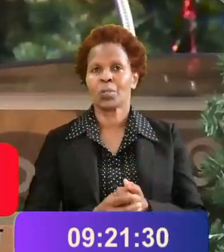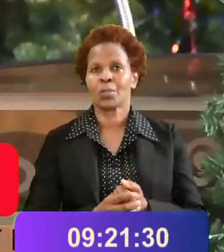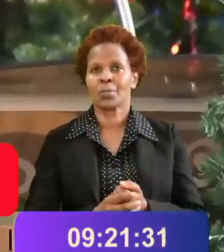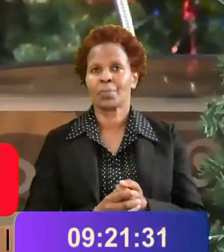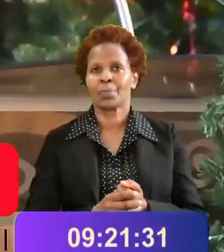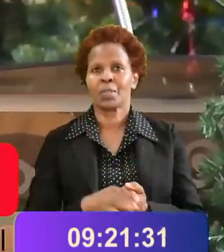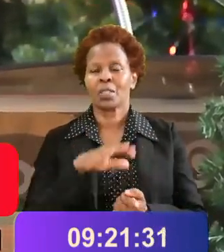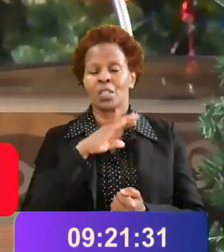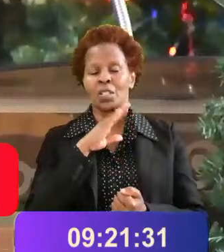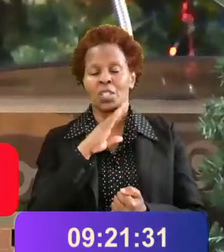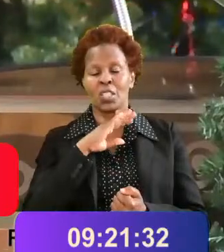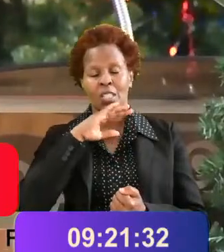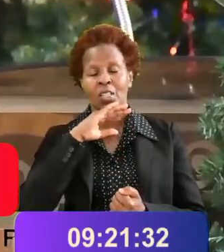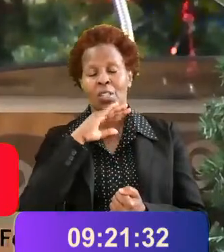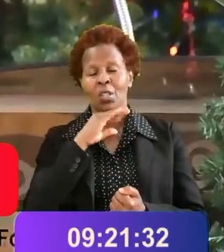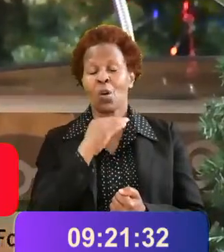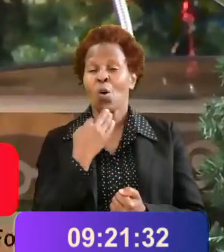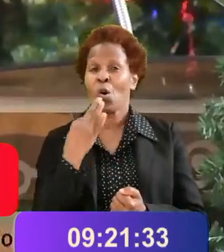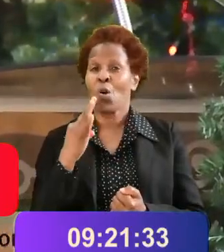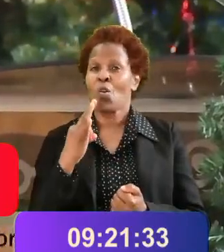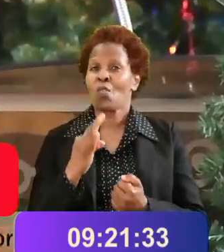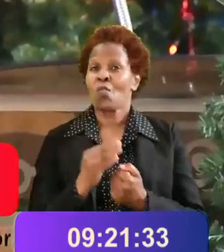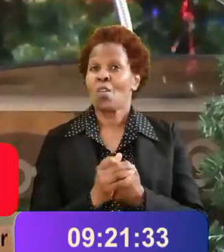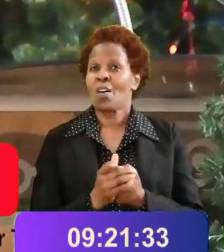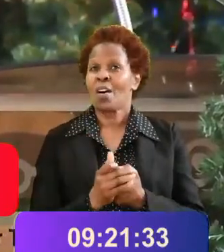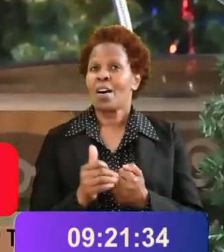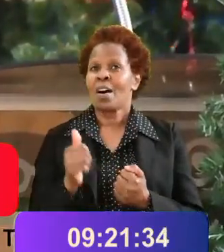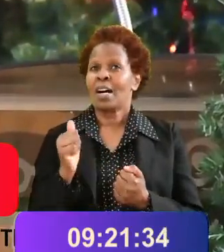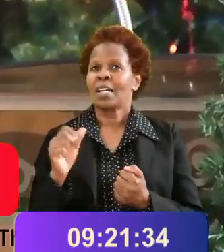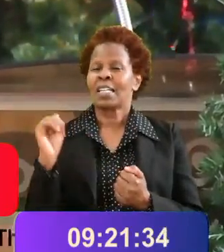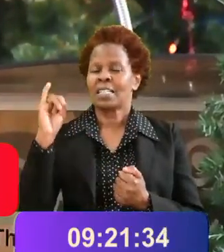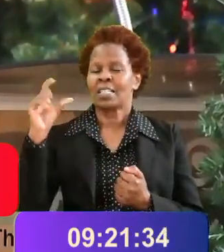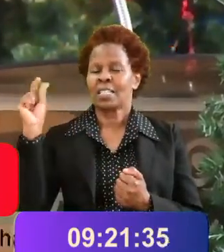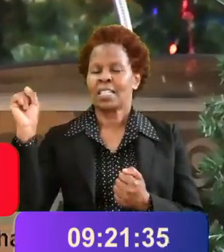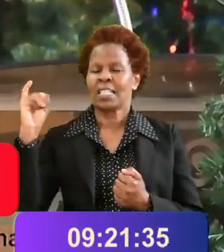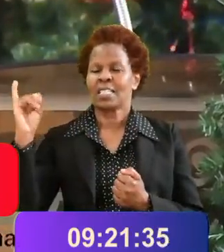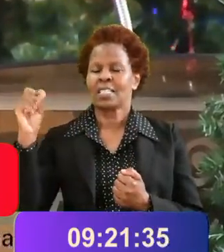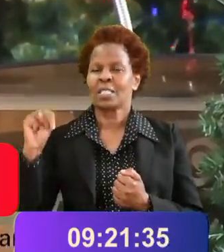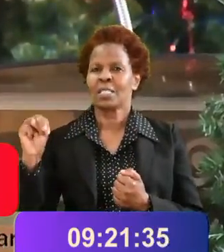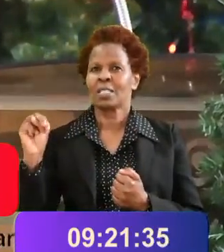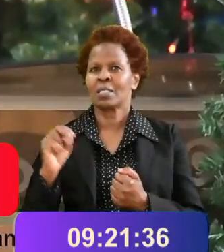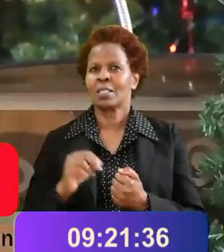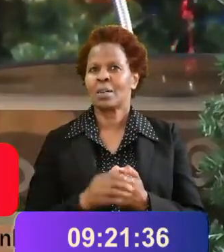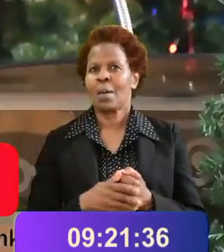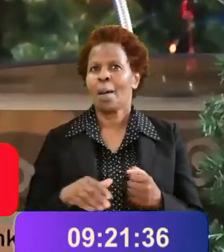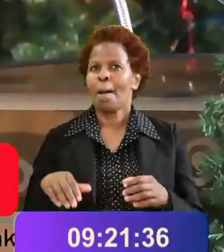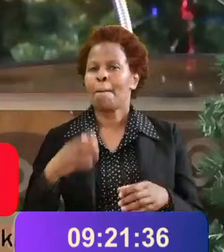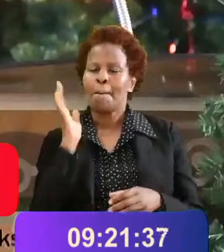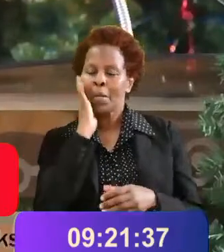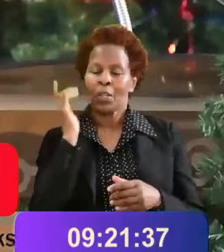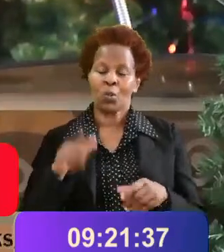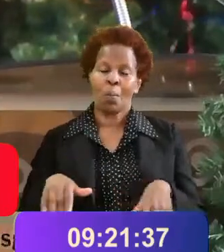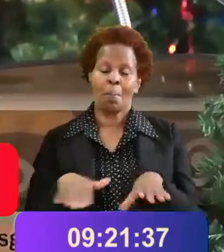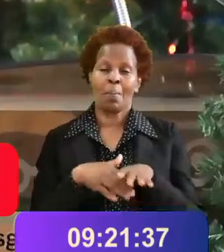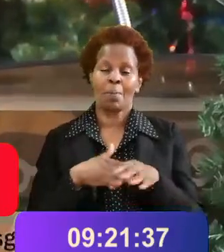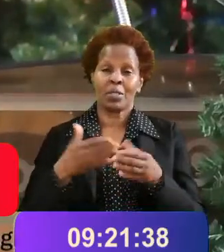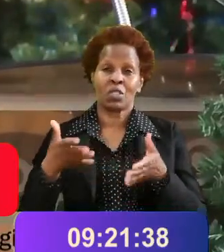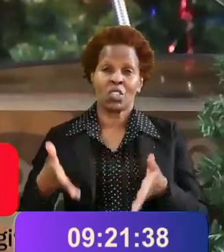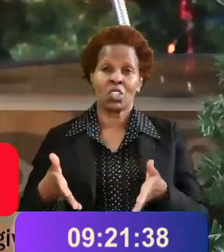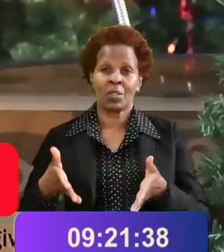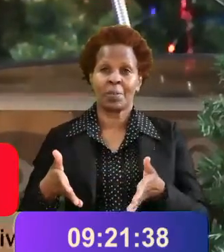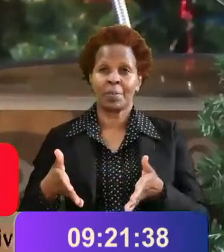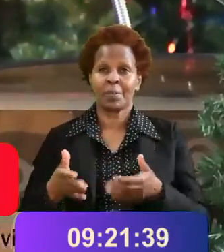Death has occurred of Irene Jerry Maina, mother to Peter Irogo Maina and Nancy Nyambura Karioki of